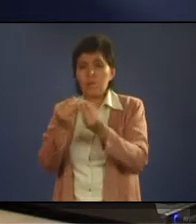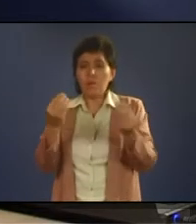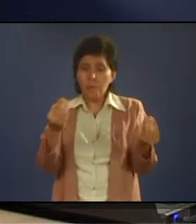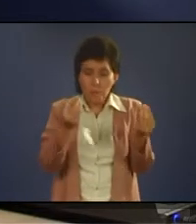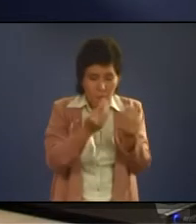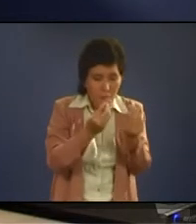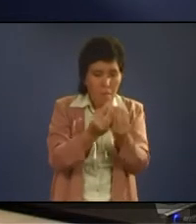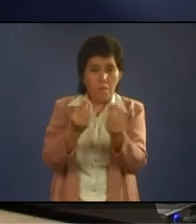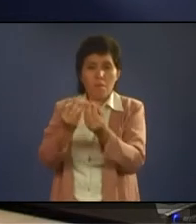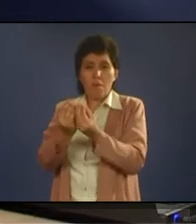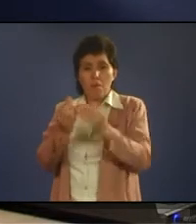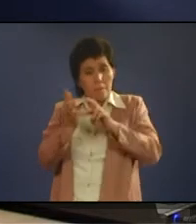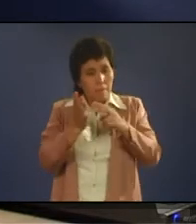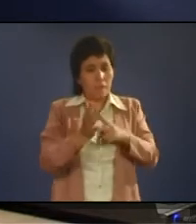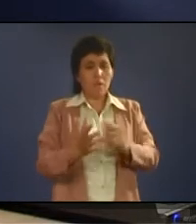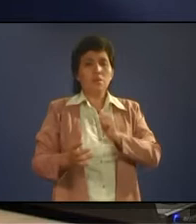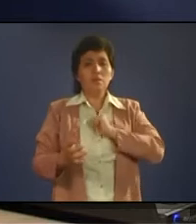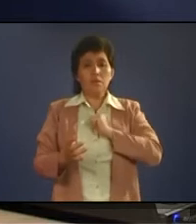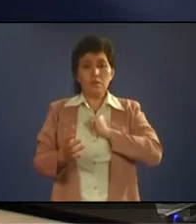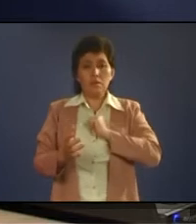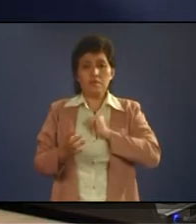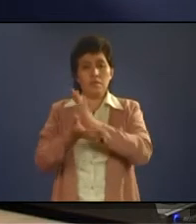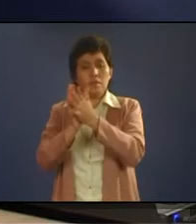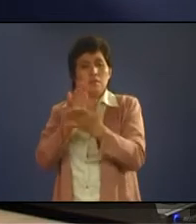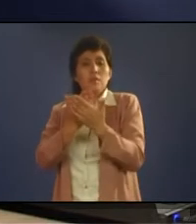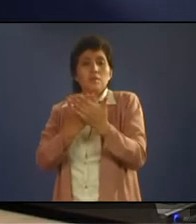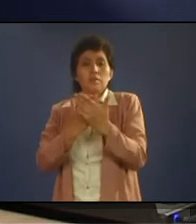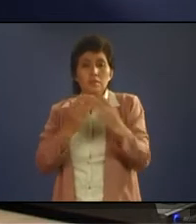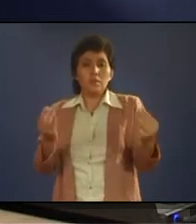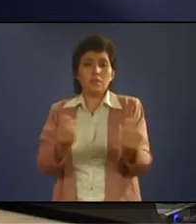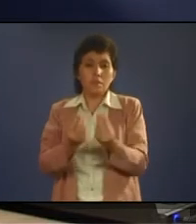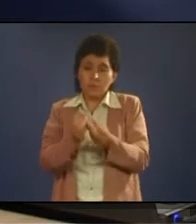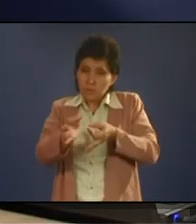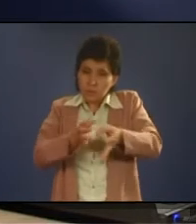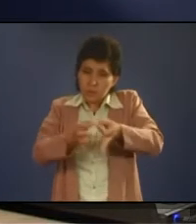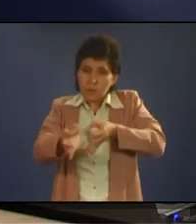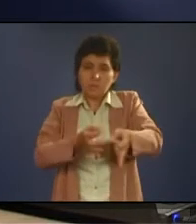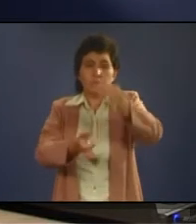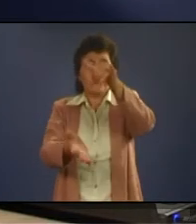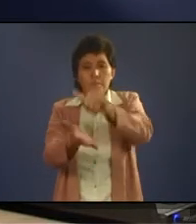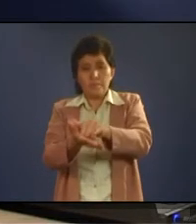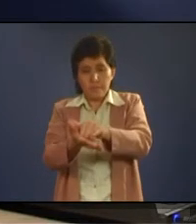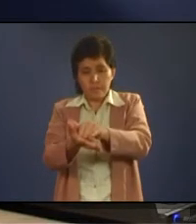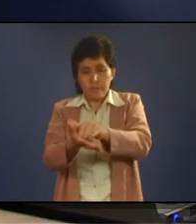excitement within yourself to do lecturing. Yeah, it does play an effect. I mean, in terms of group.